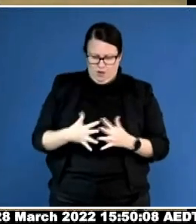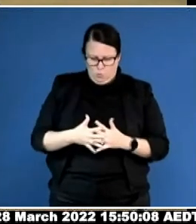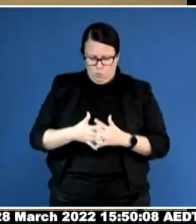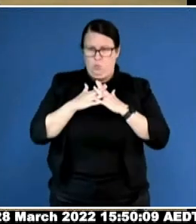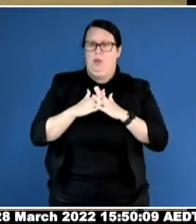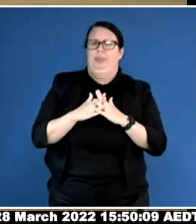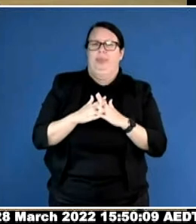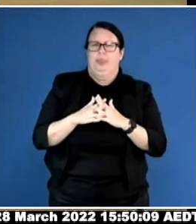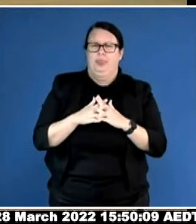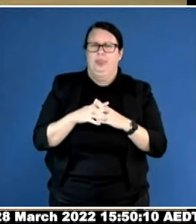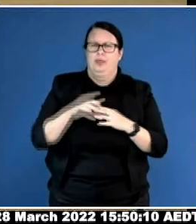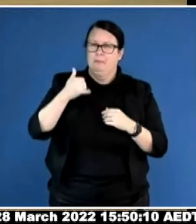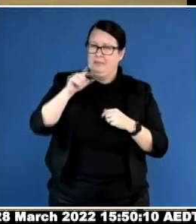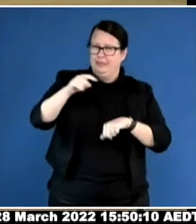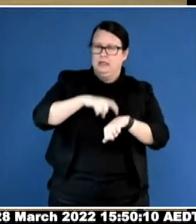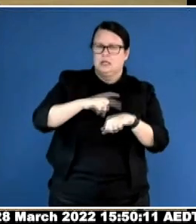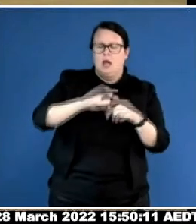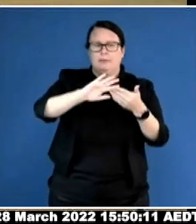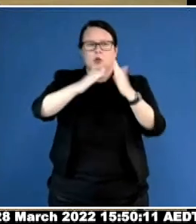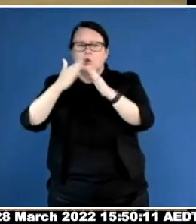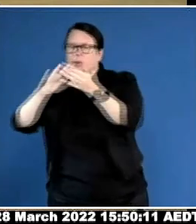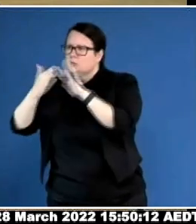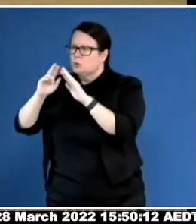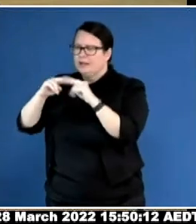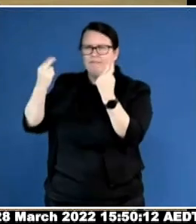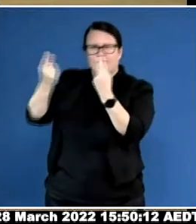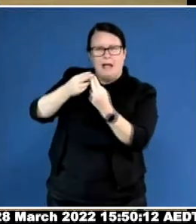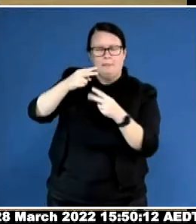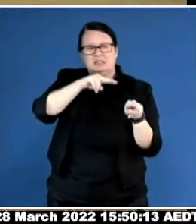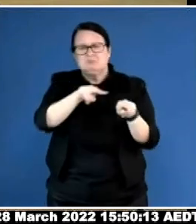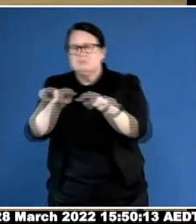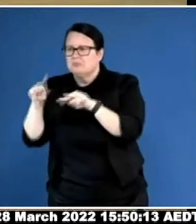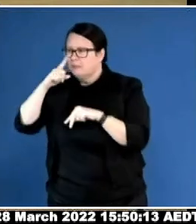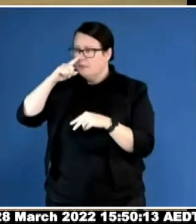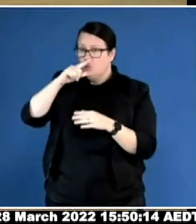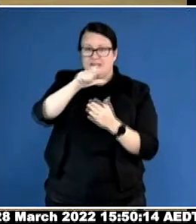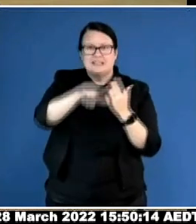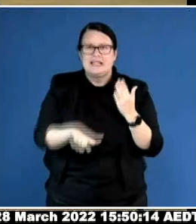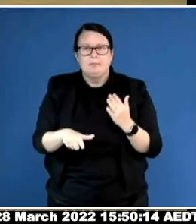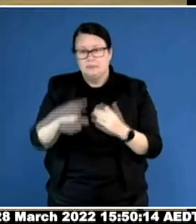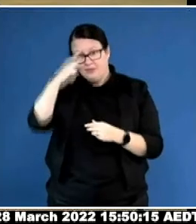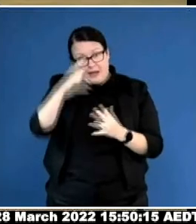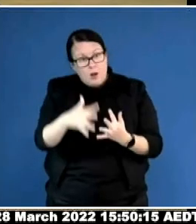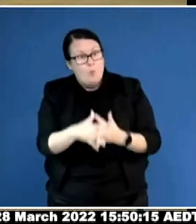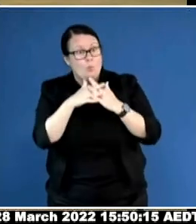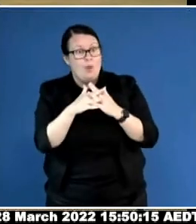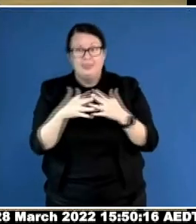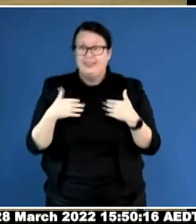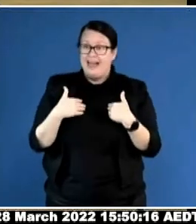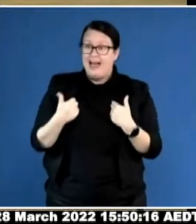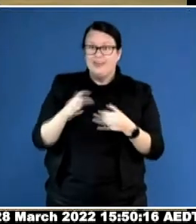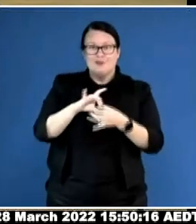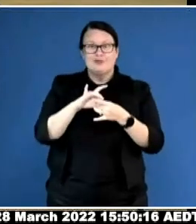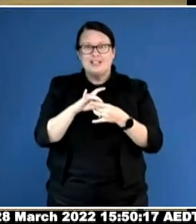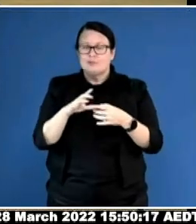Perhaps the societal, community and family environments at the time of my youth didn't support the idea that I was worthy of healthy relationships